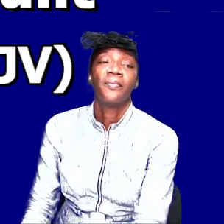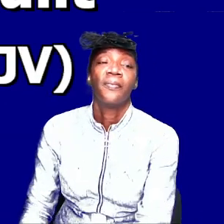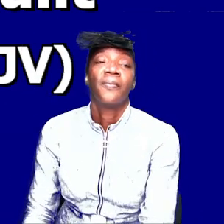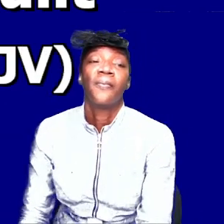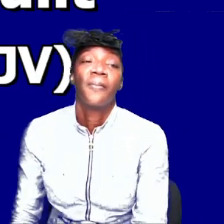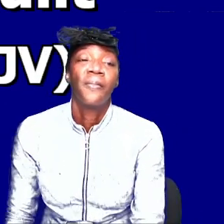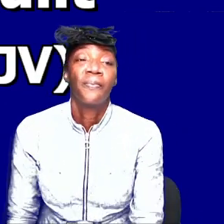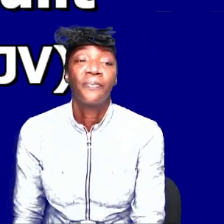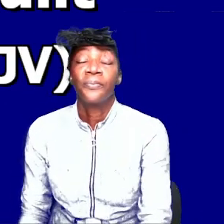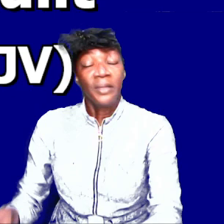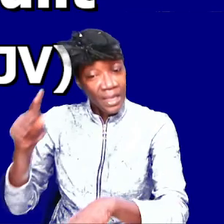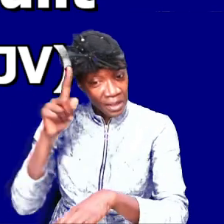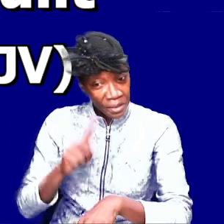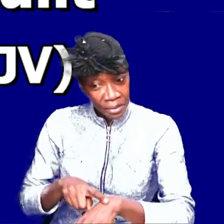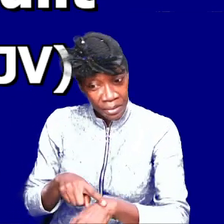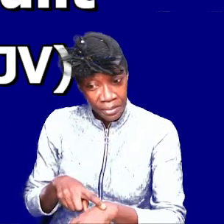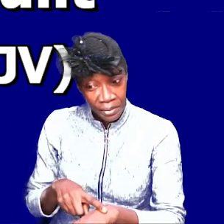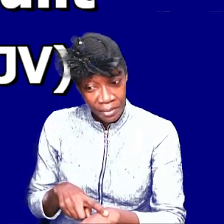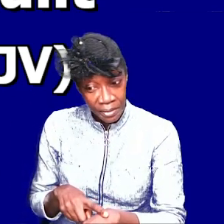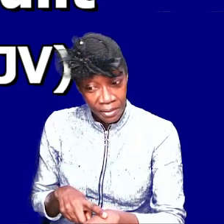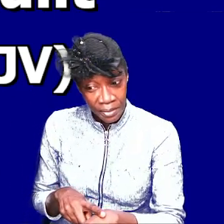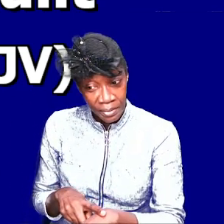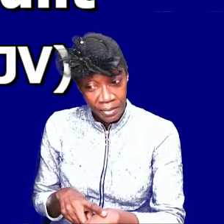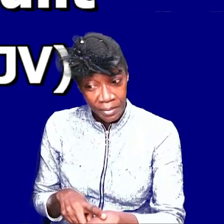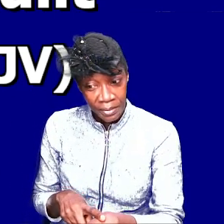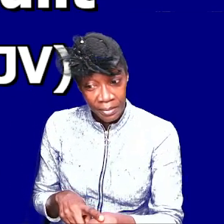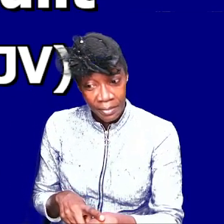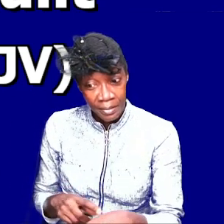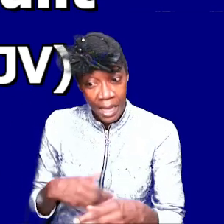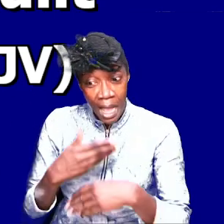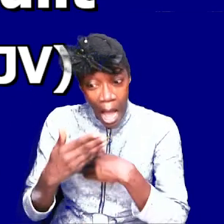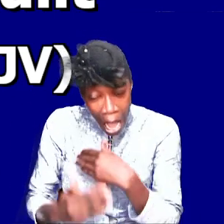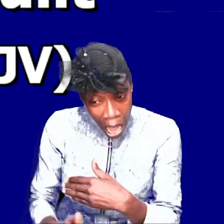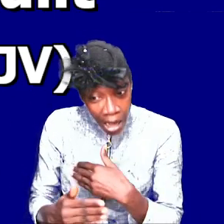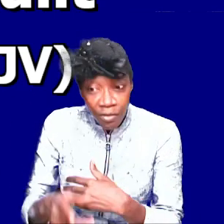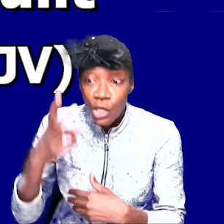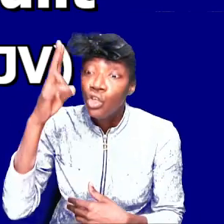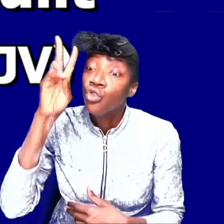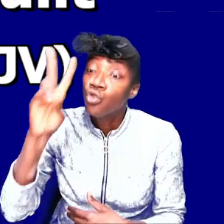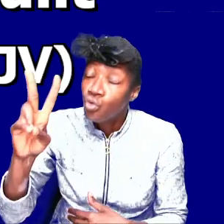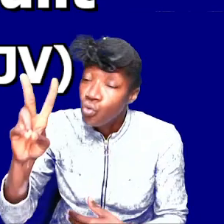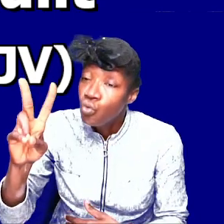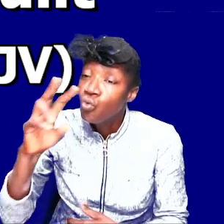It was at this point, after 2 years plus,